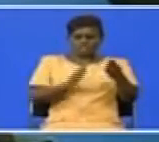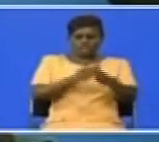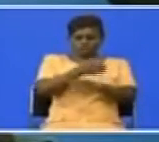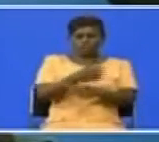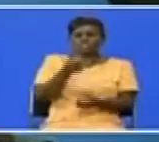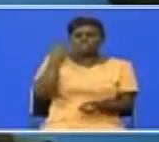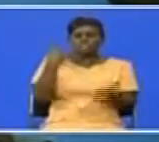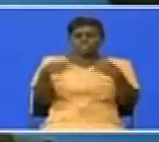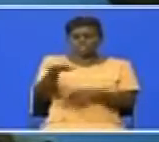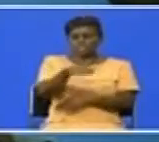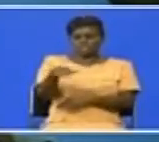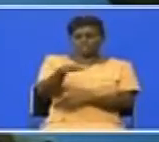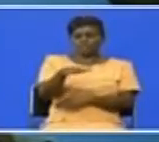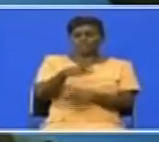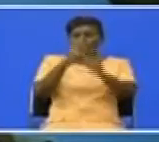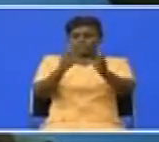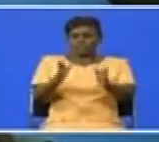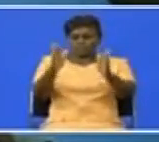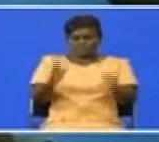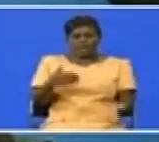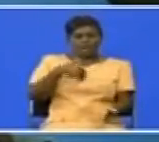tea-growing areas. Philip Kitani has more.